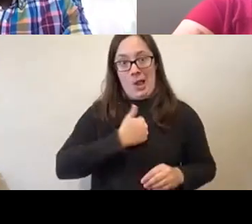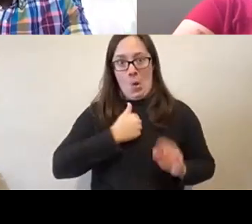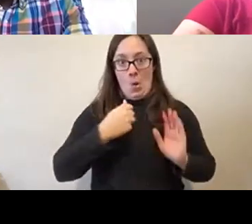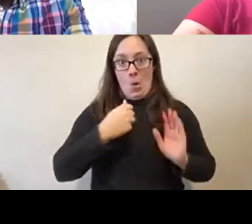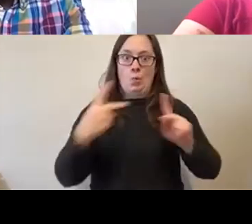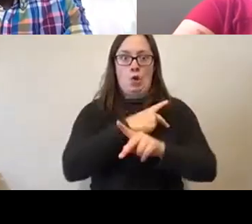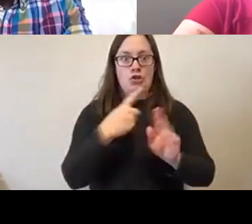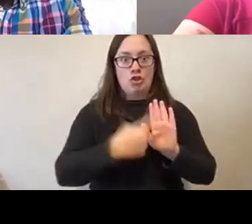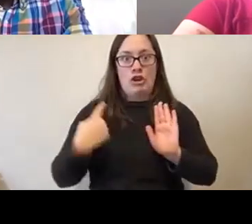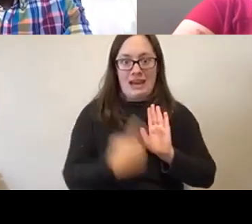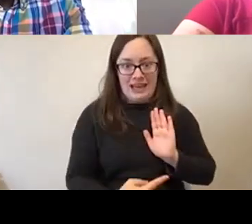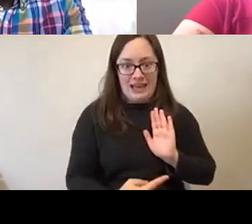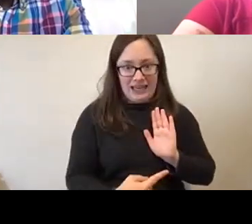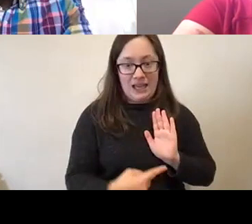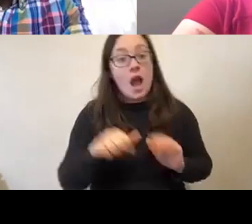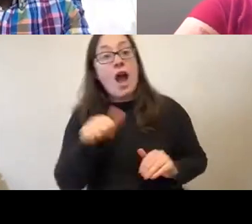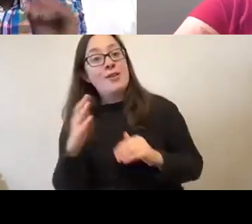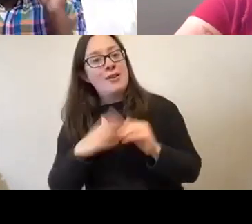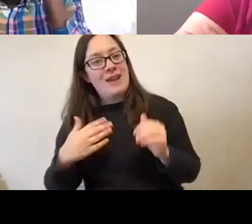I mean, aside from my Hispanic mother.